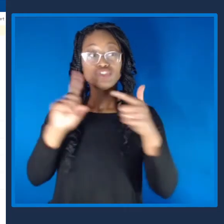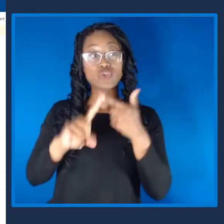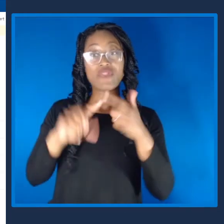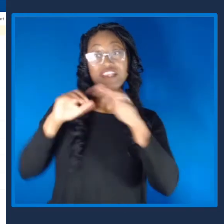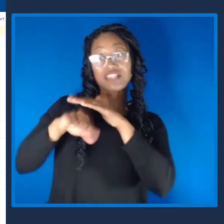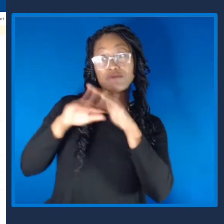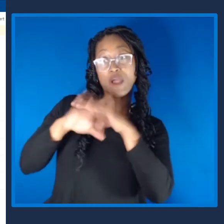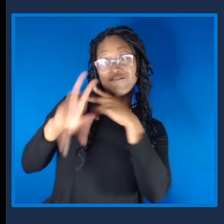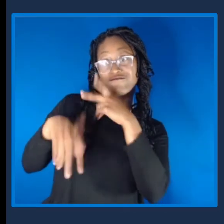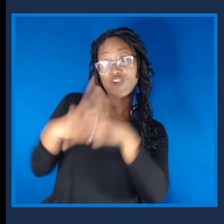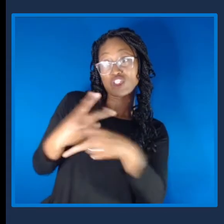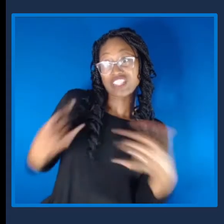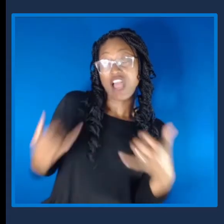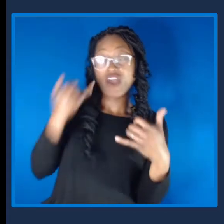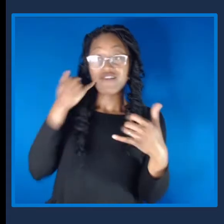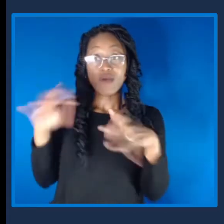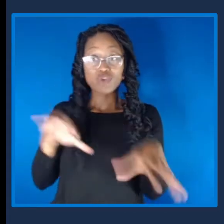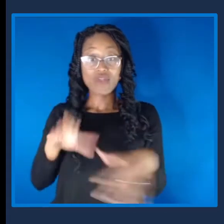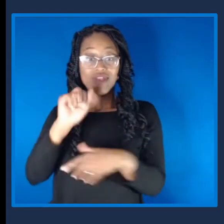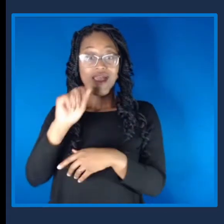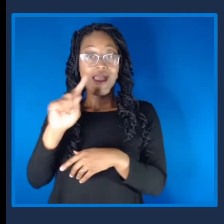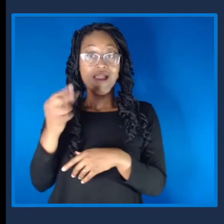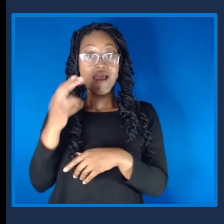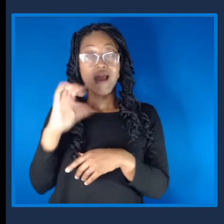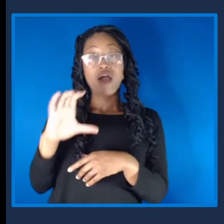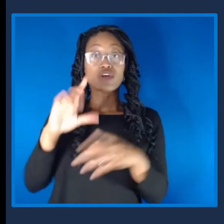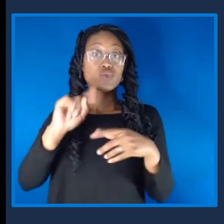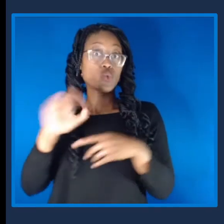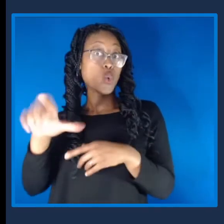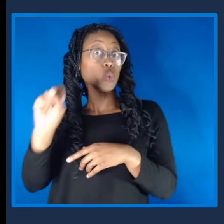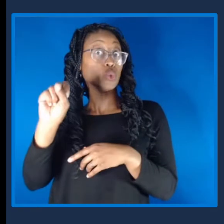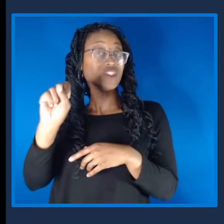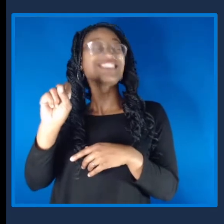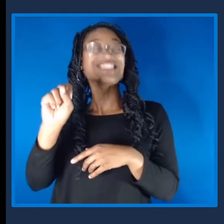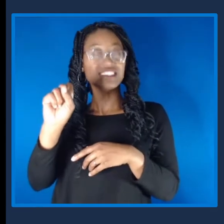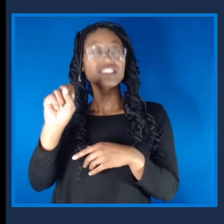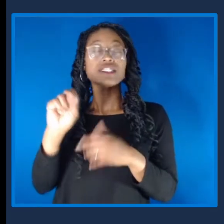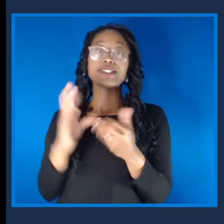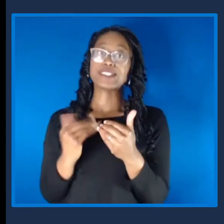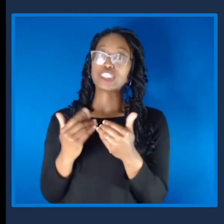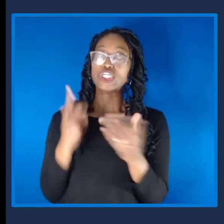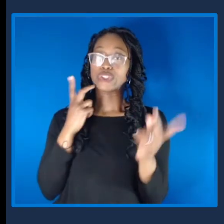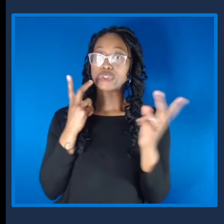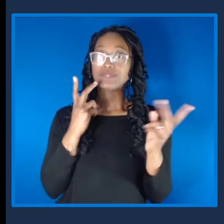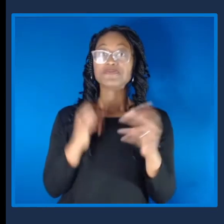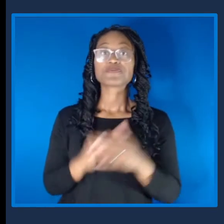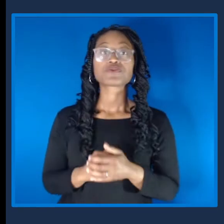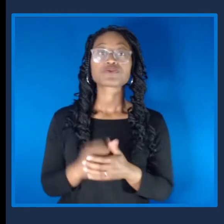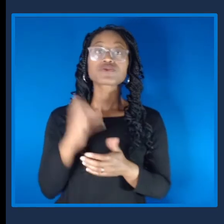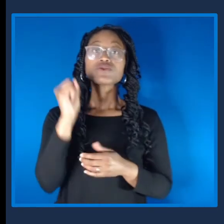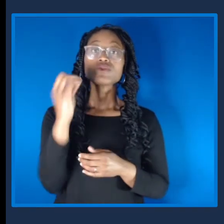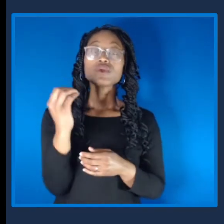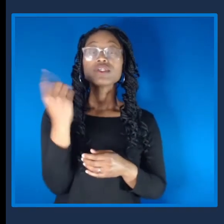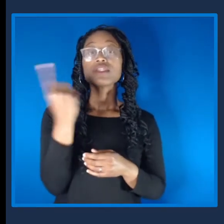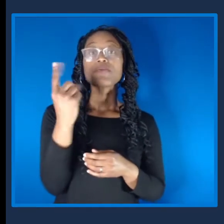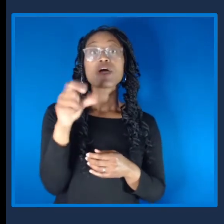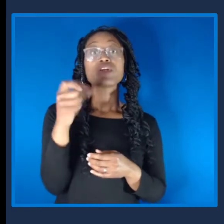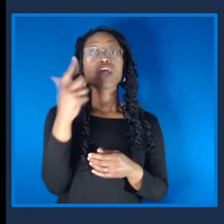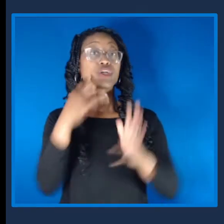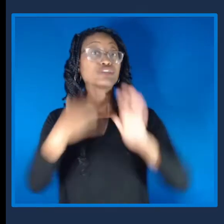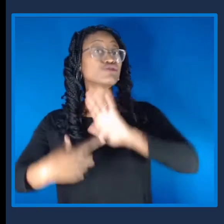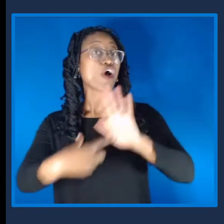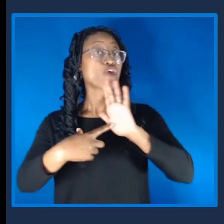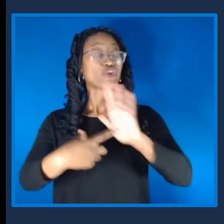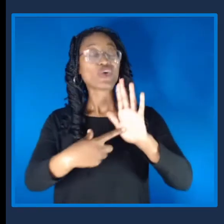version now, because when I'm doing these ad hoc tools, it's much better. So something I was also going to show off